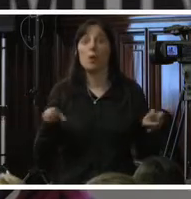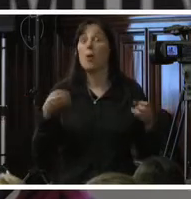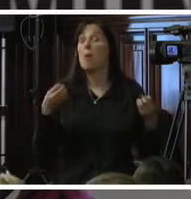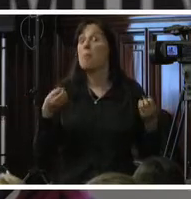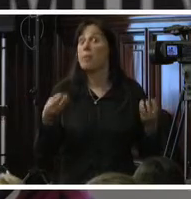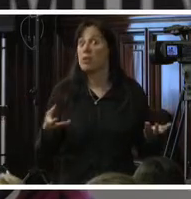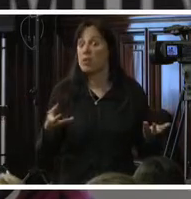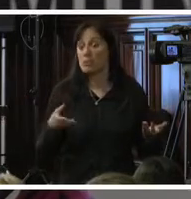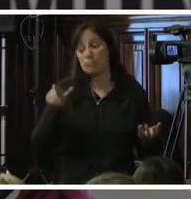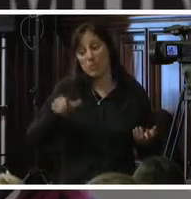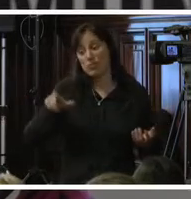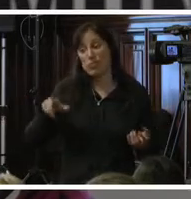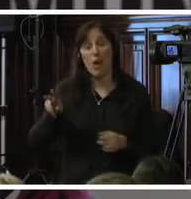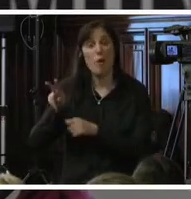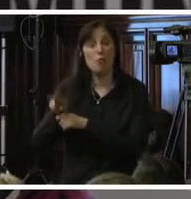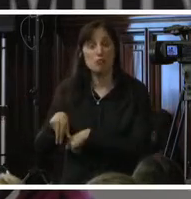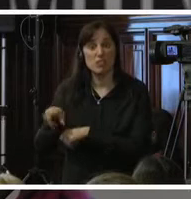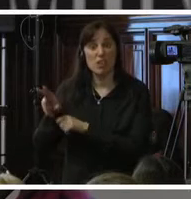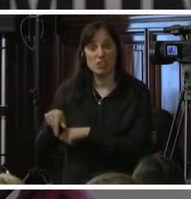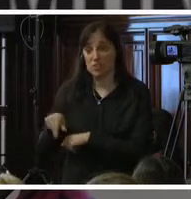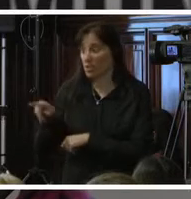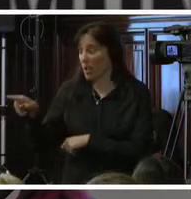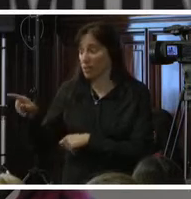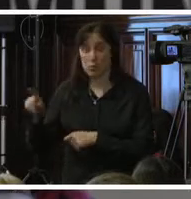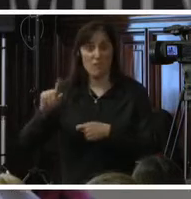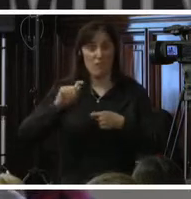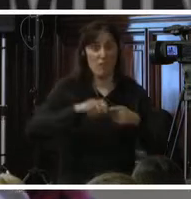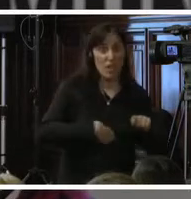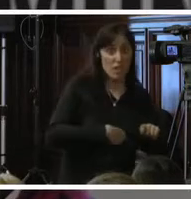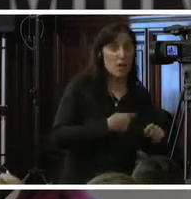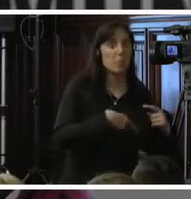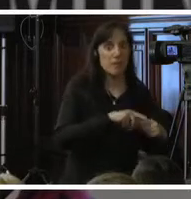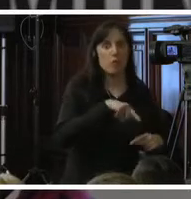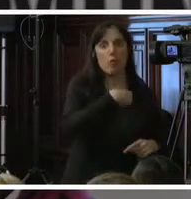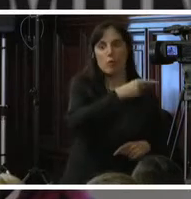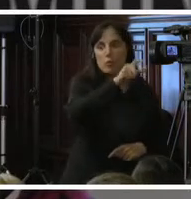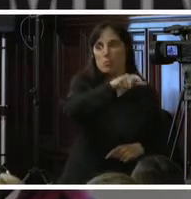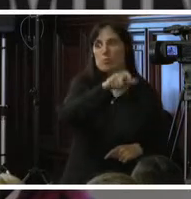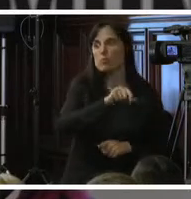can easily become trafficked. And because of poverty,